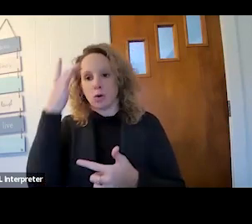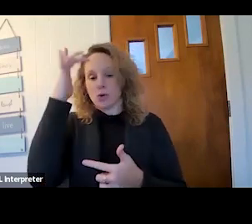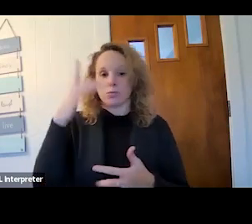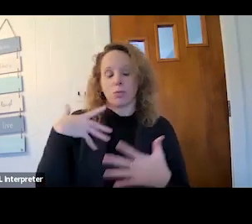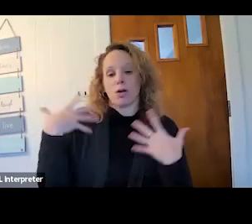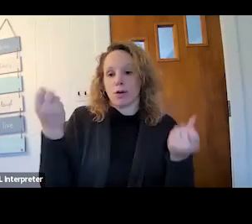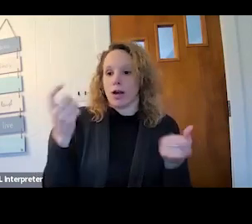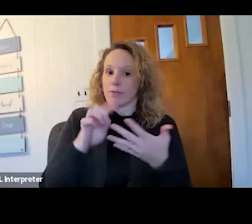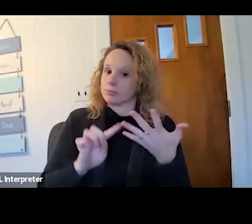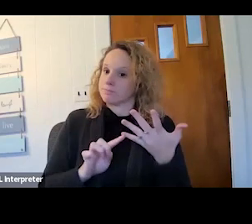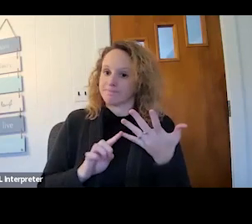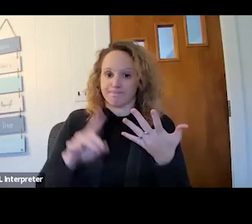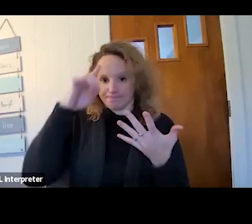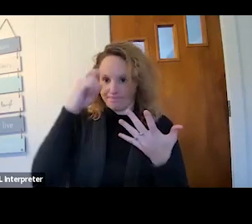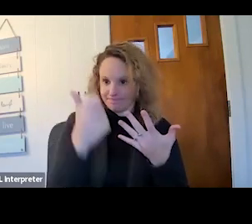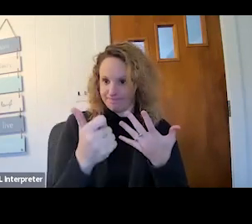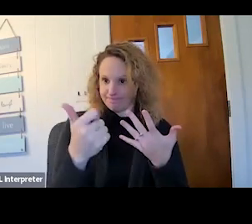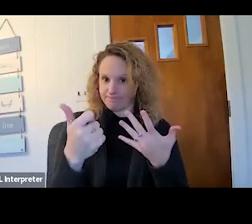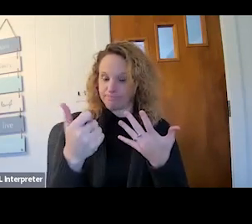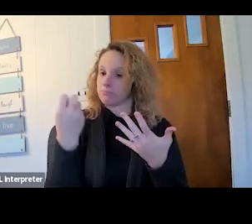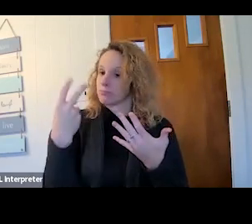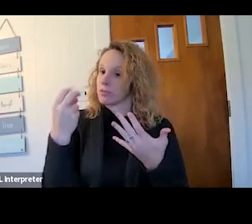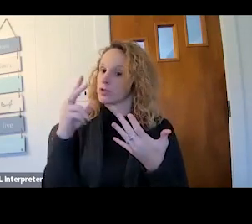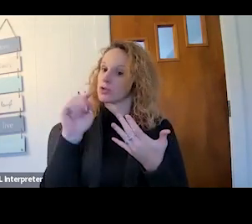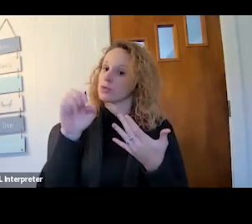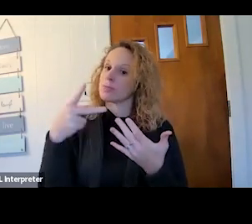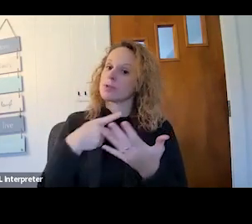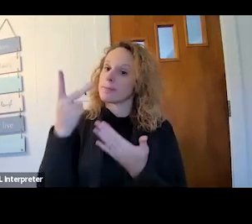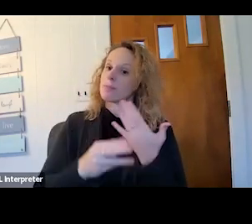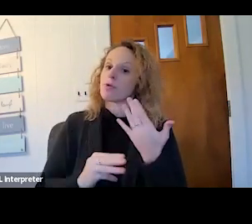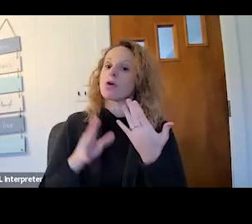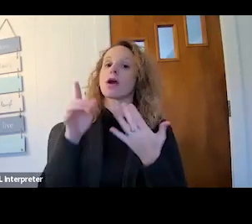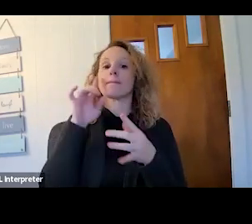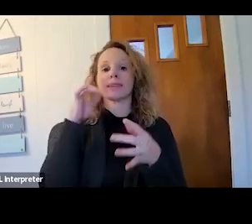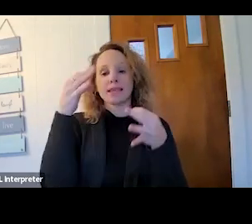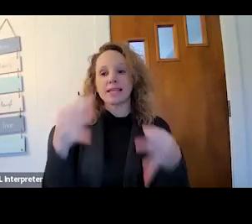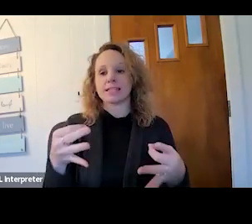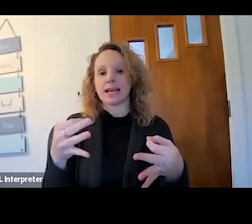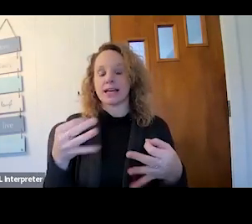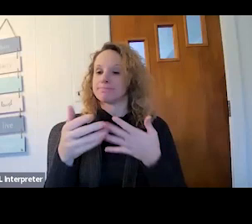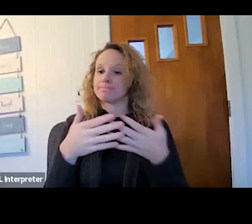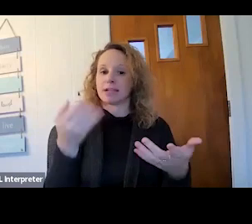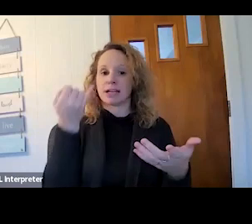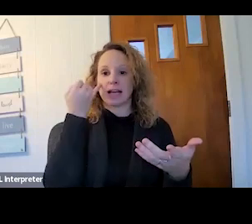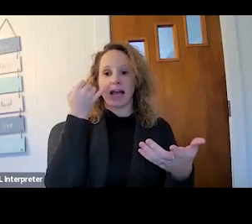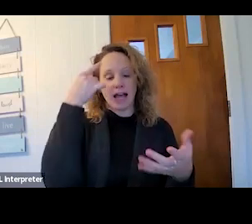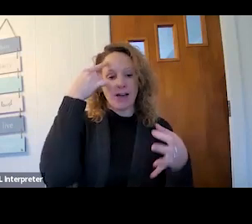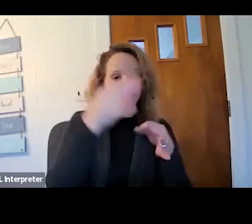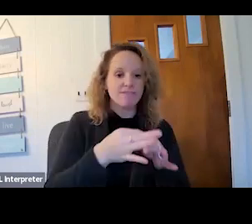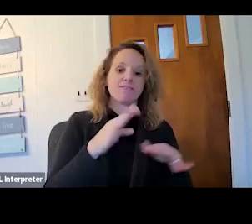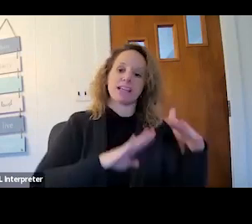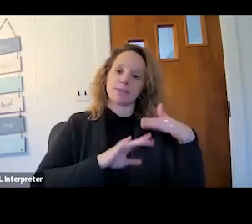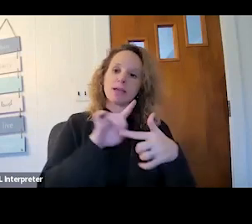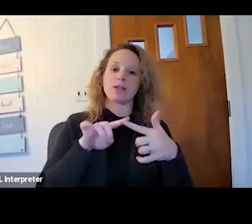any other 12-step program of their choosing, whether it be a faith-based